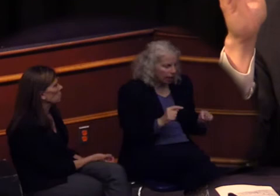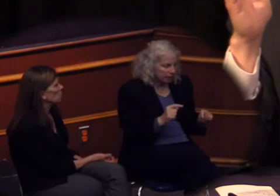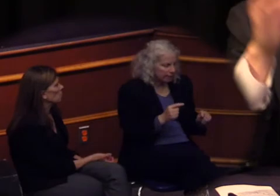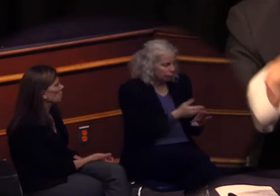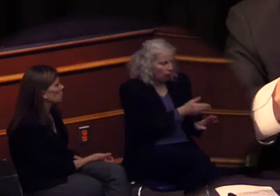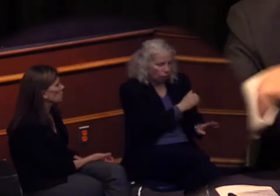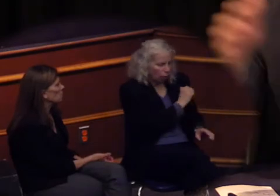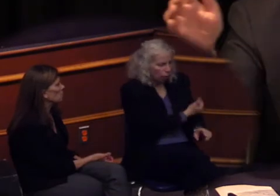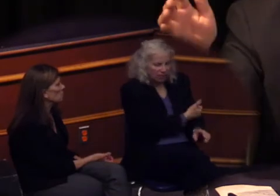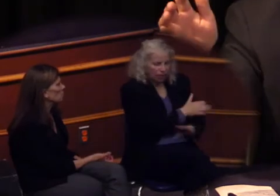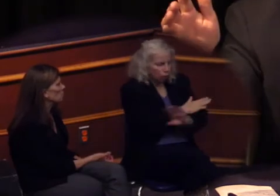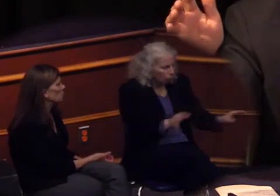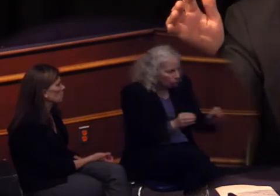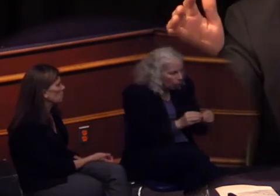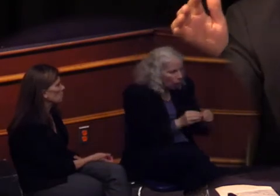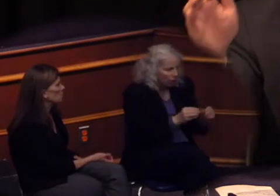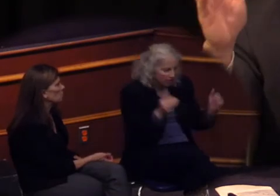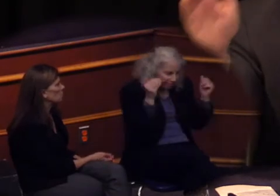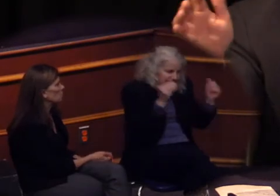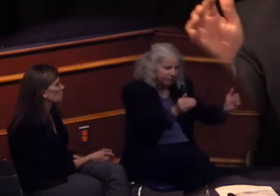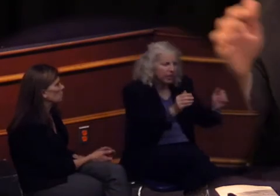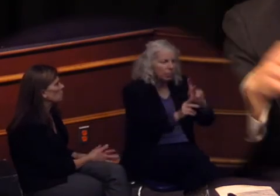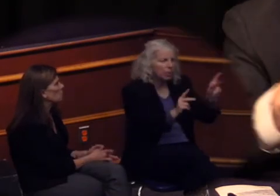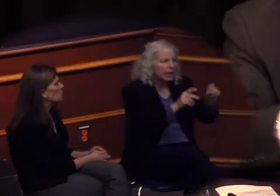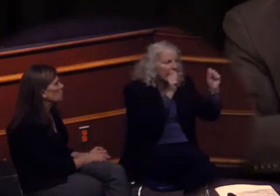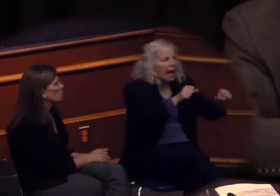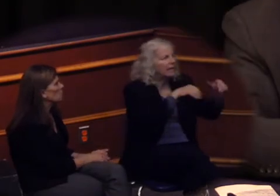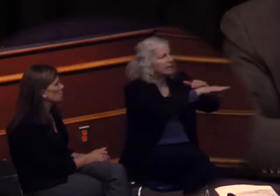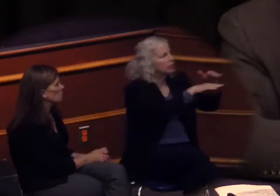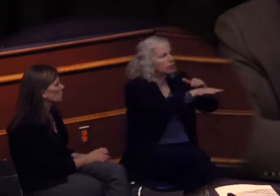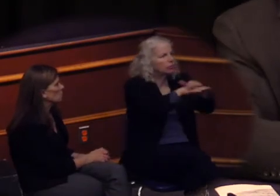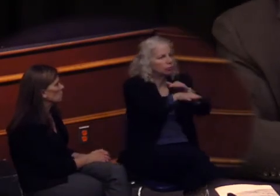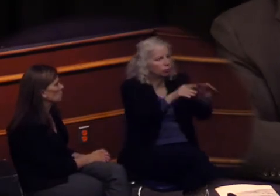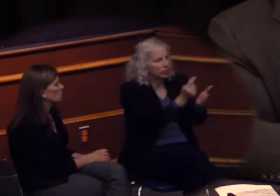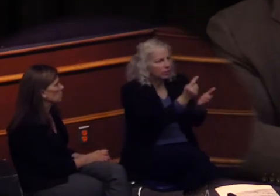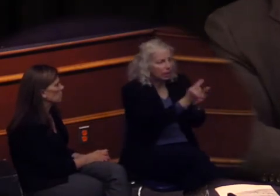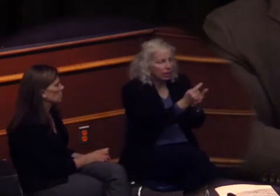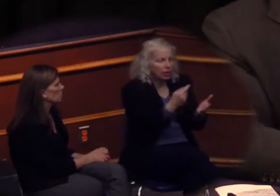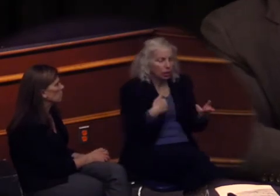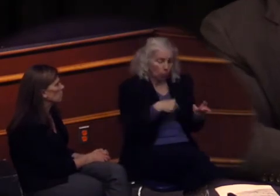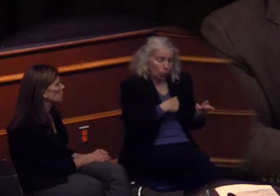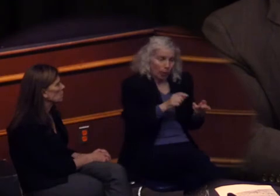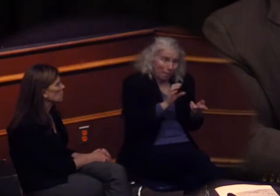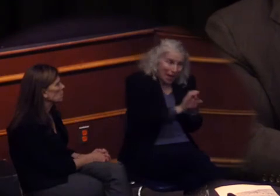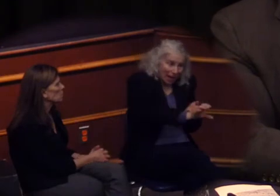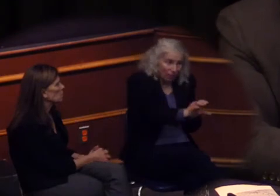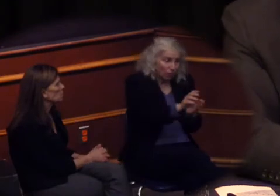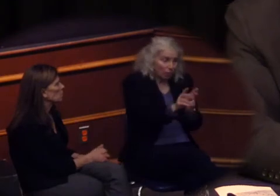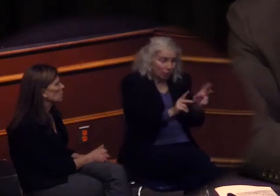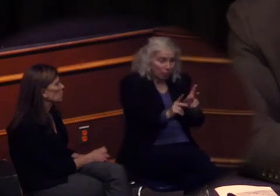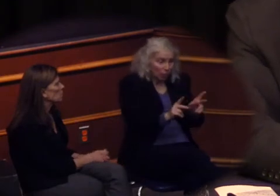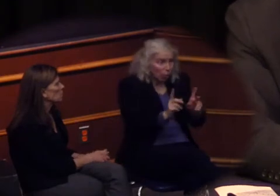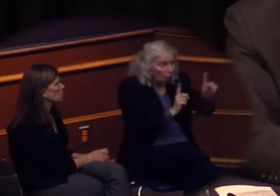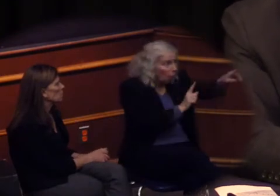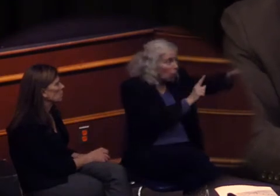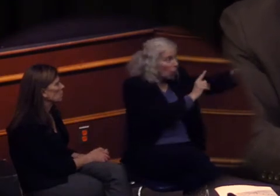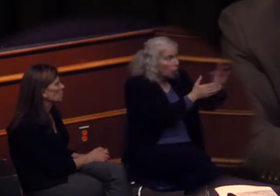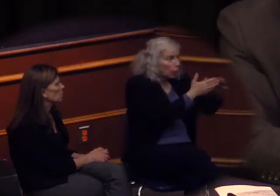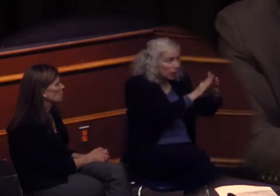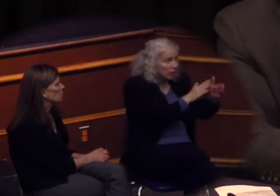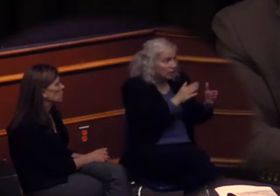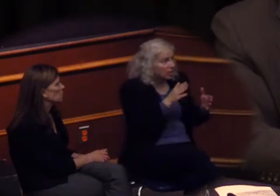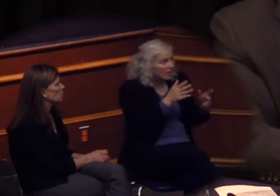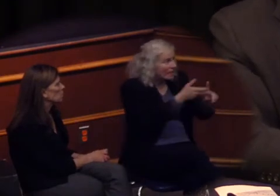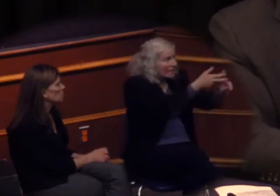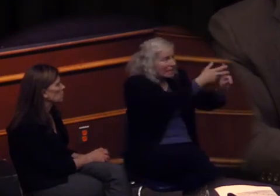requirements to make it as easy as possible for people to get access to the treatment they needed. We paid for providers on the ground to go out in communities and find our